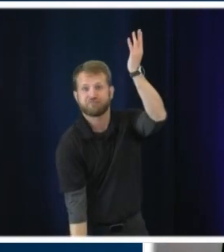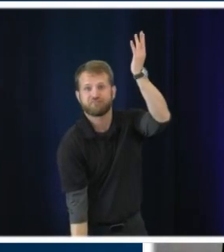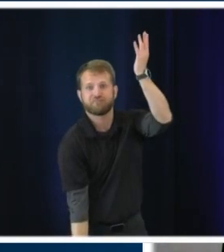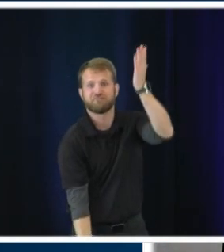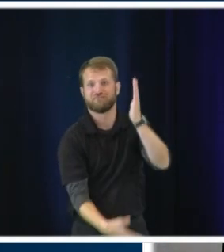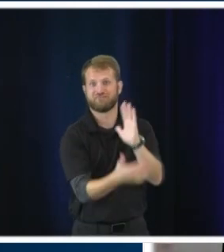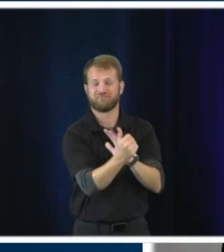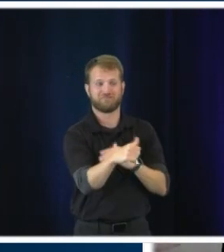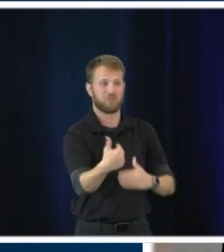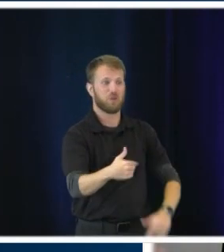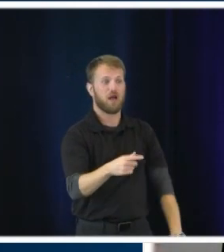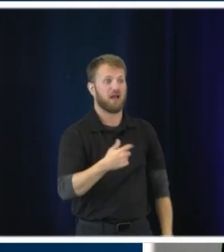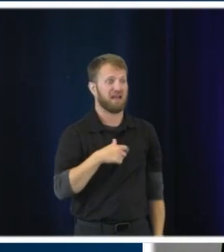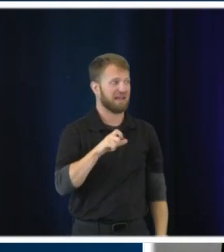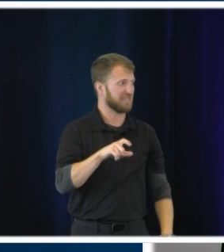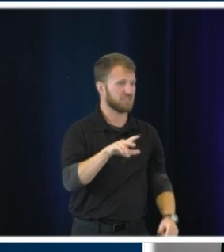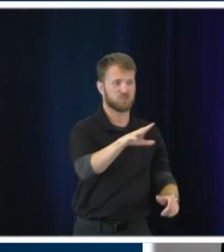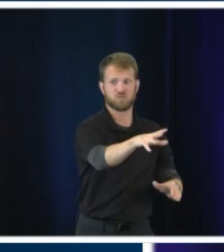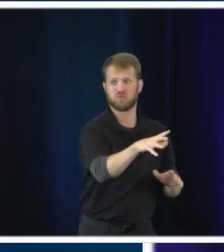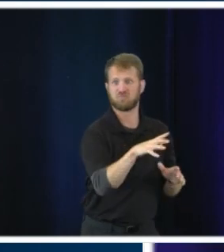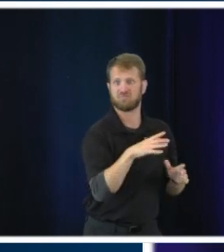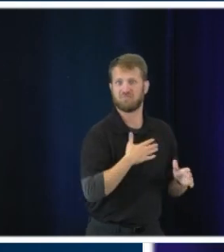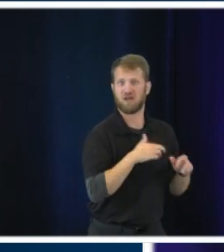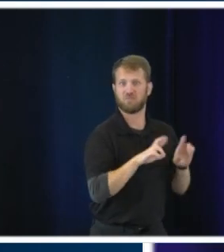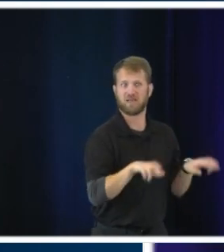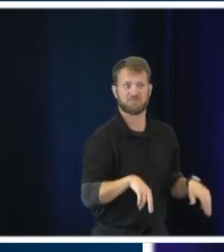I need to revamp my resume. I'm like,